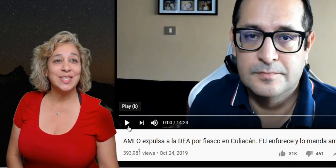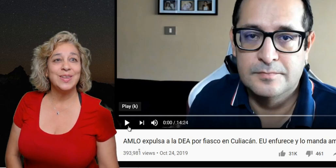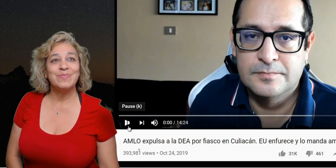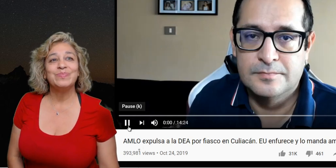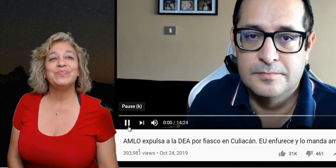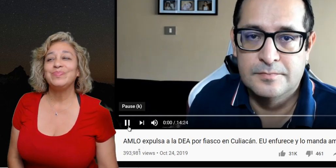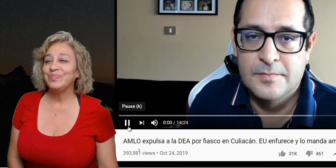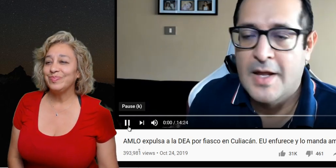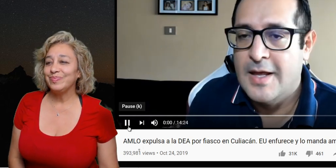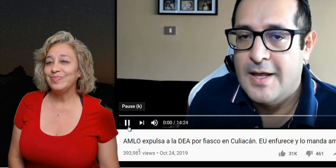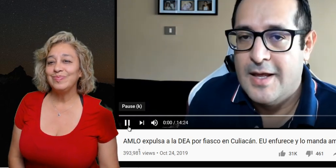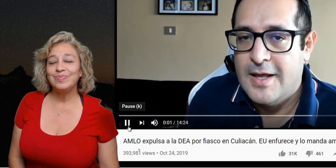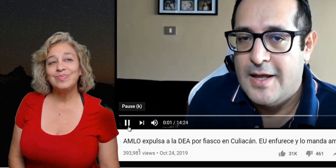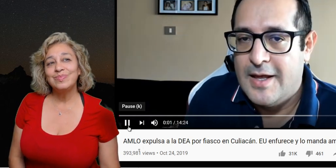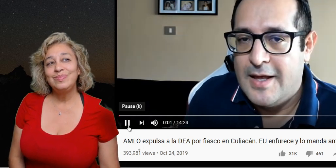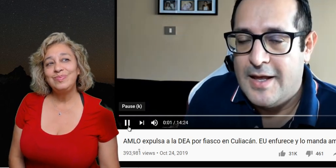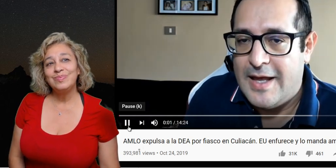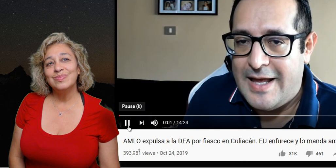I'll translate.